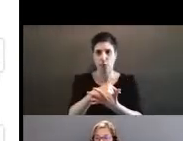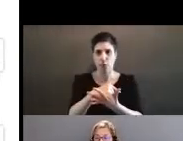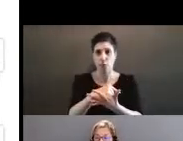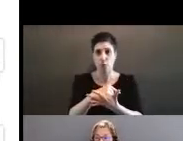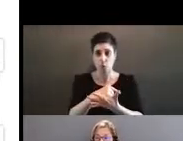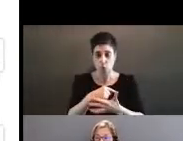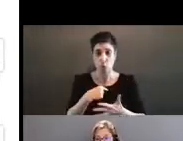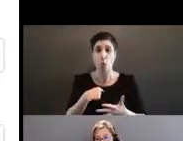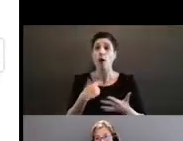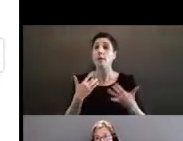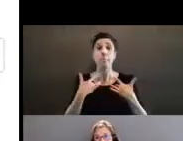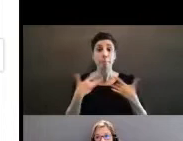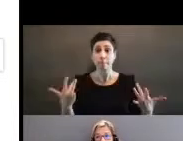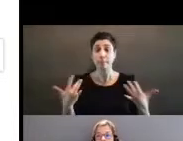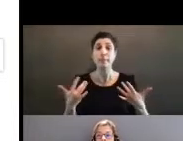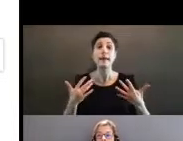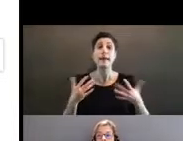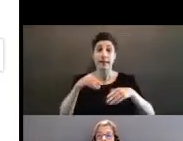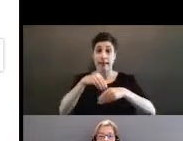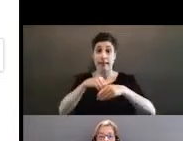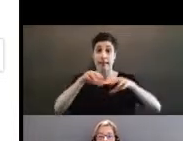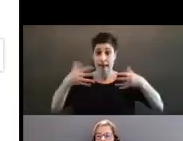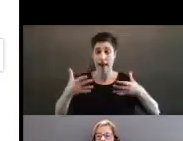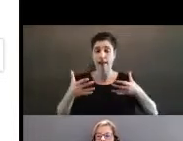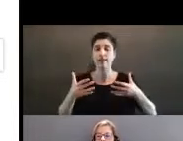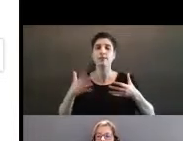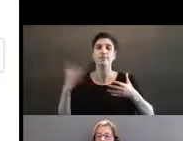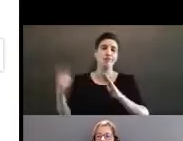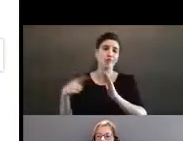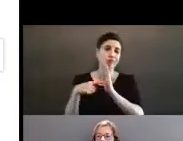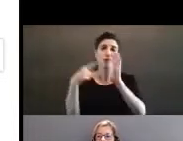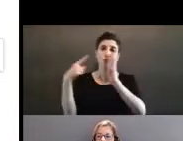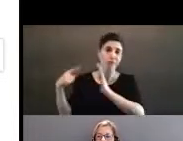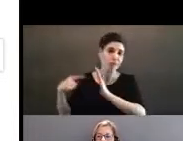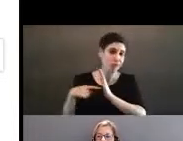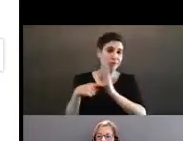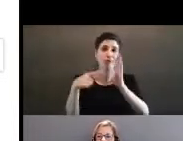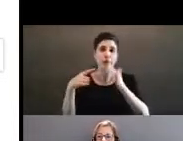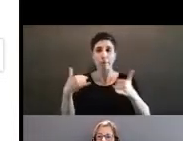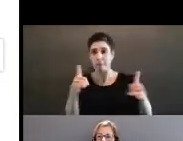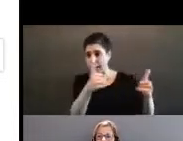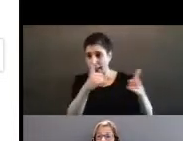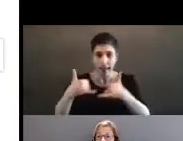play together. And then when we're done,